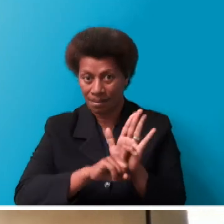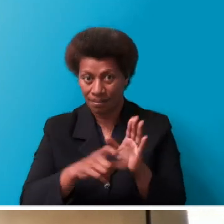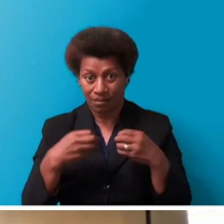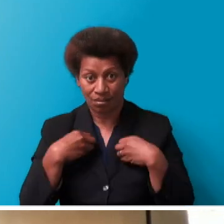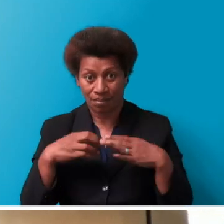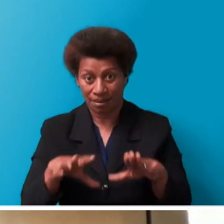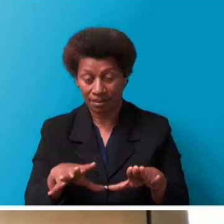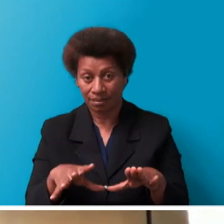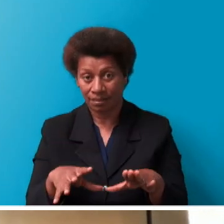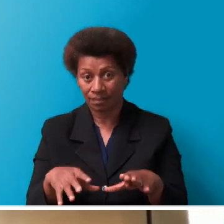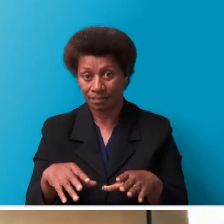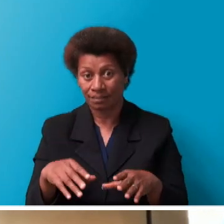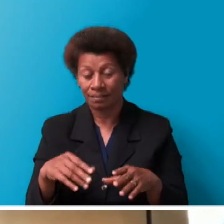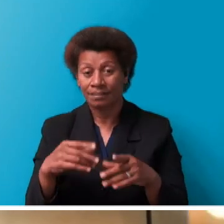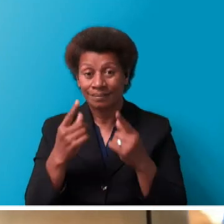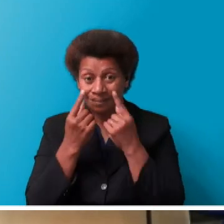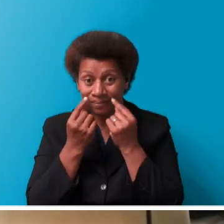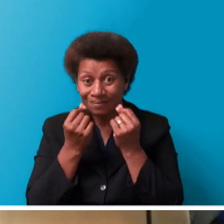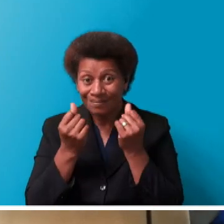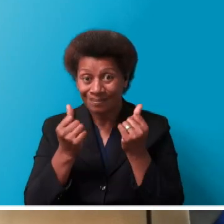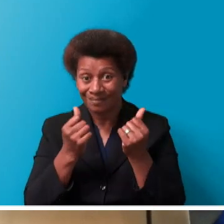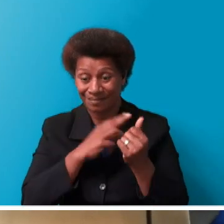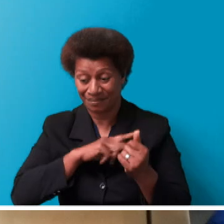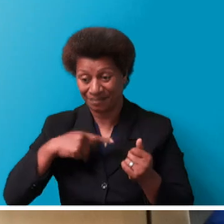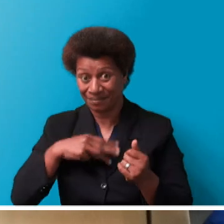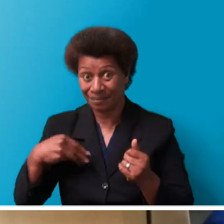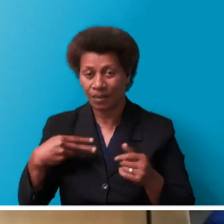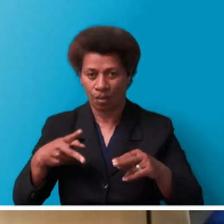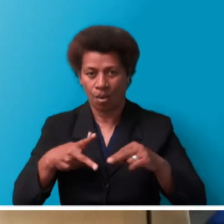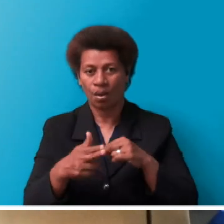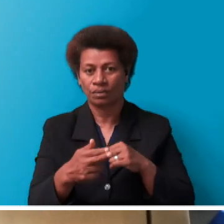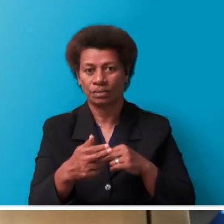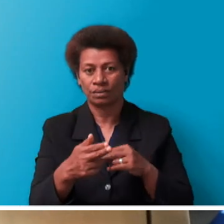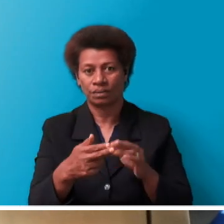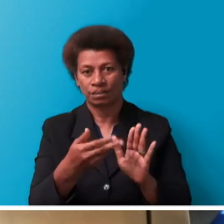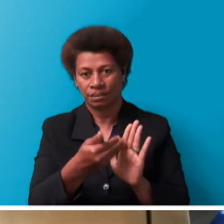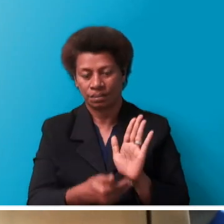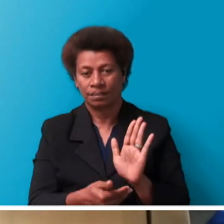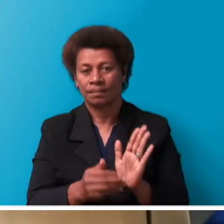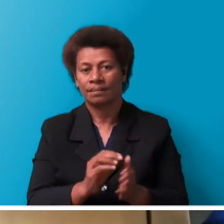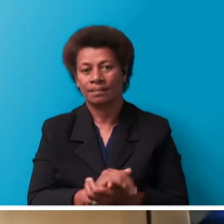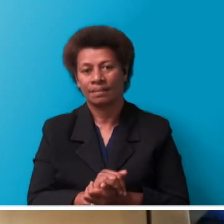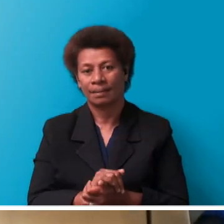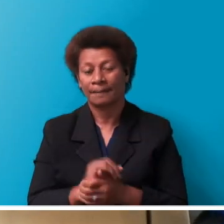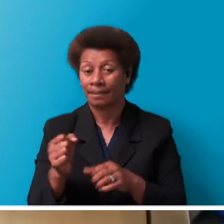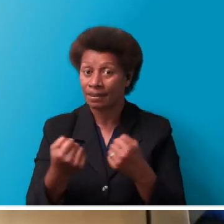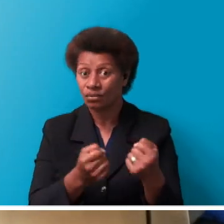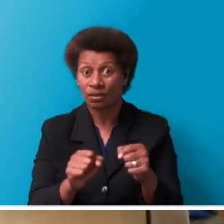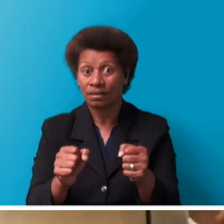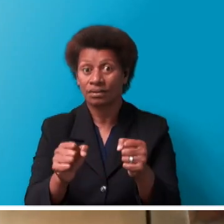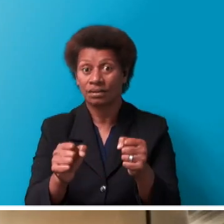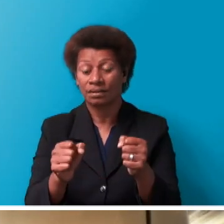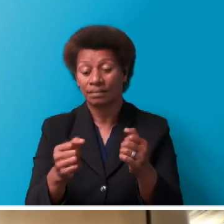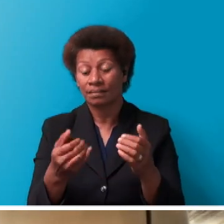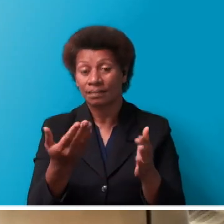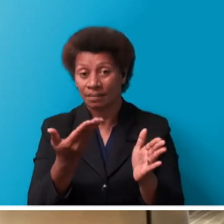by the Honourable Prime Minister following the Cabinet's endorsement. This strategy operationalizes the